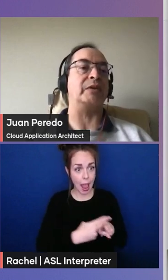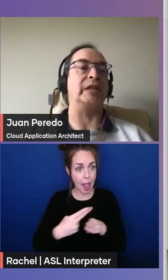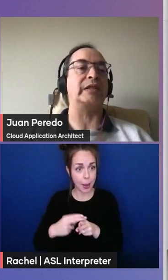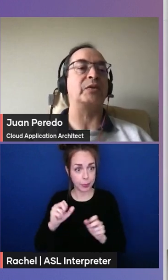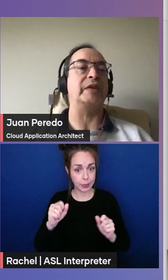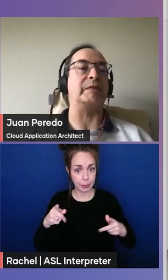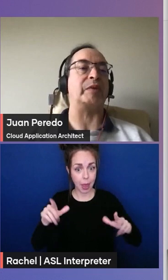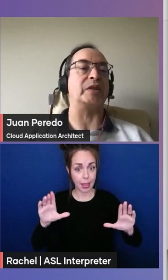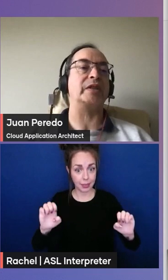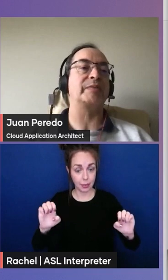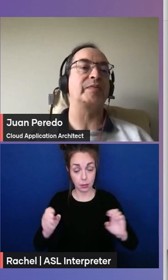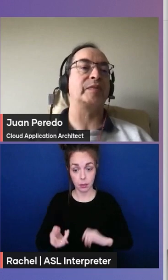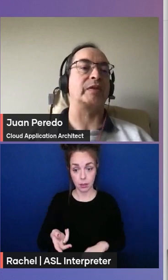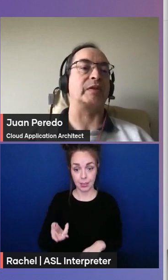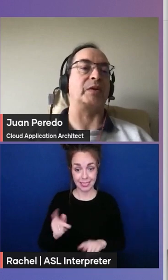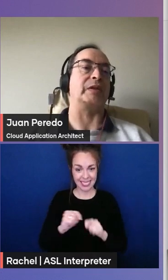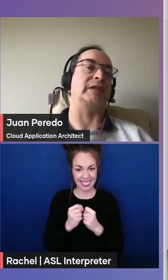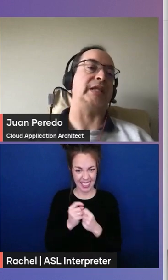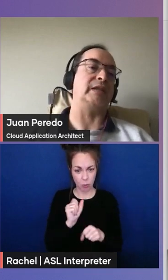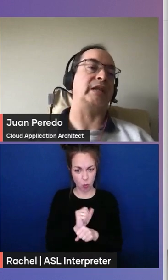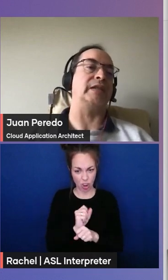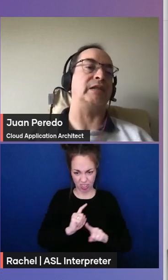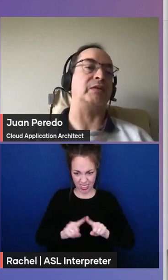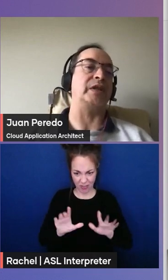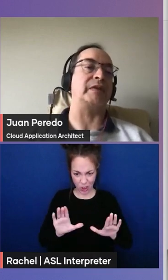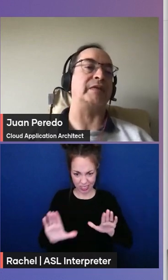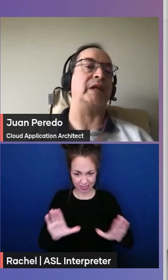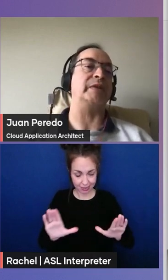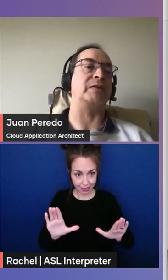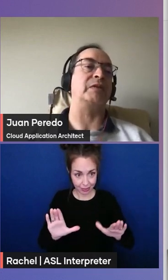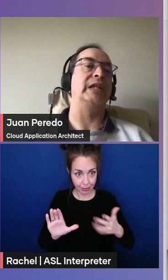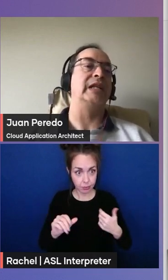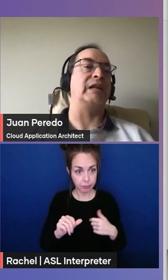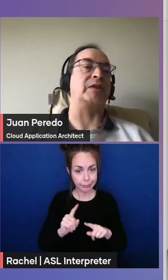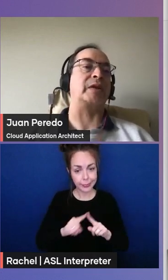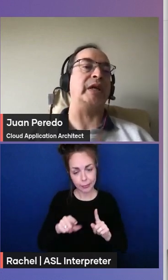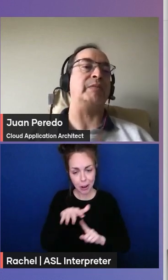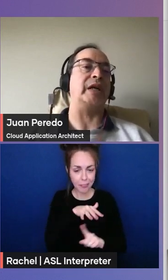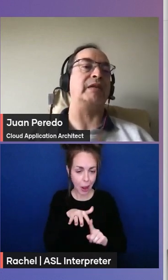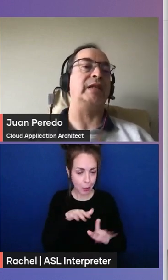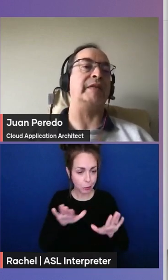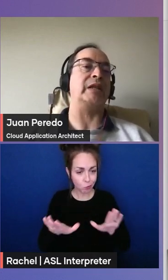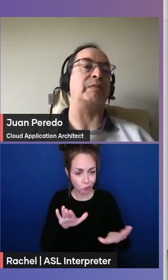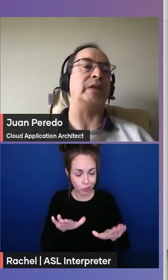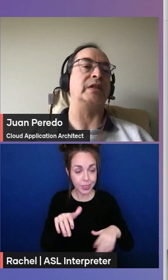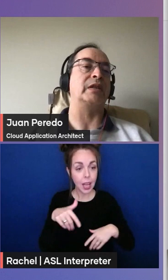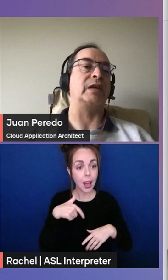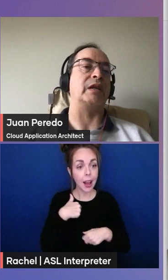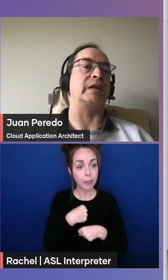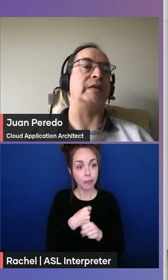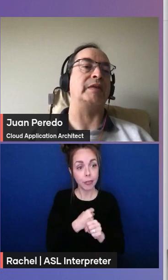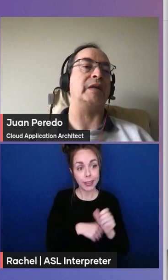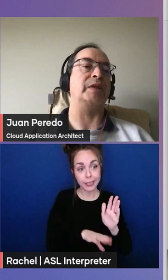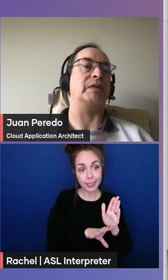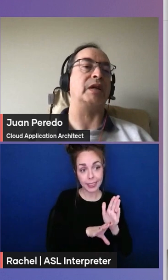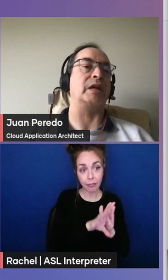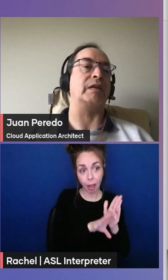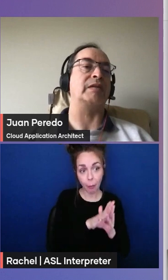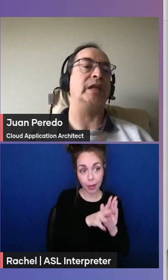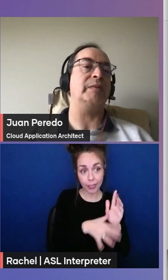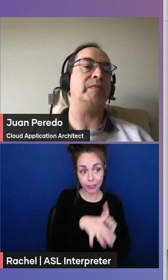working on these 2 different projects, or in this case, in 2 different environments. So I want to create my development